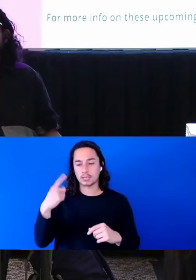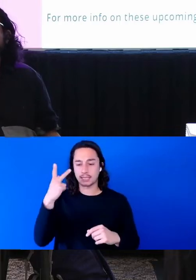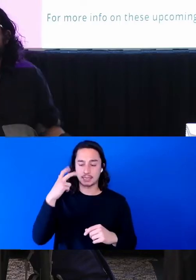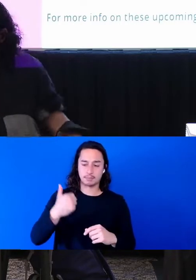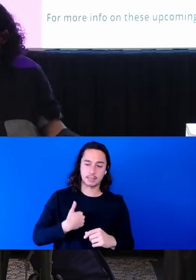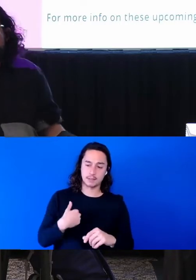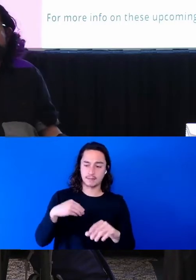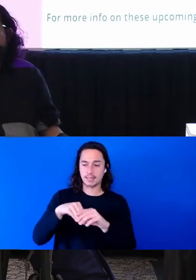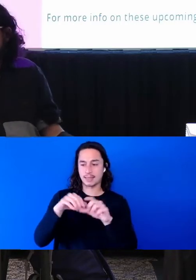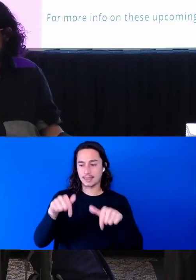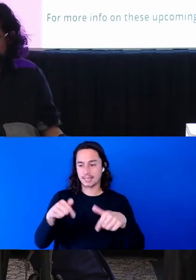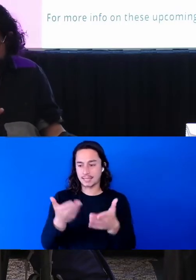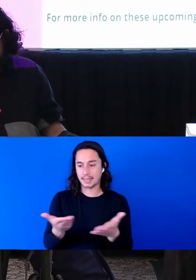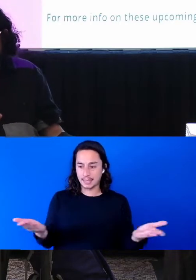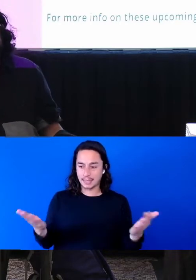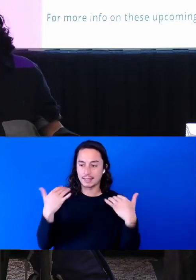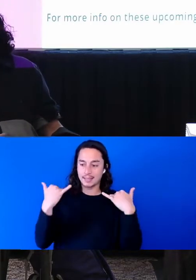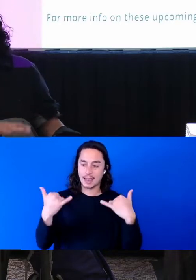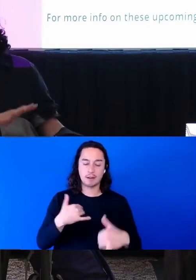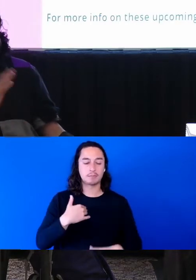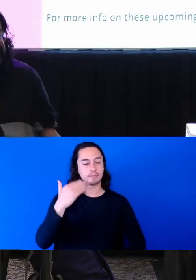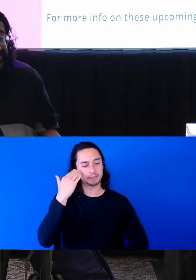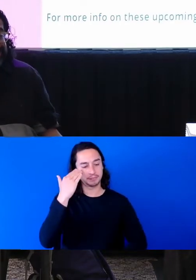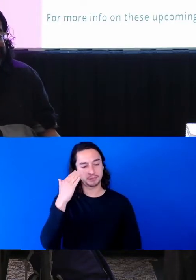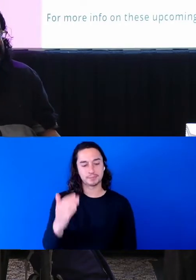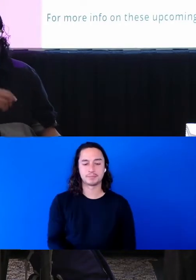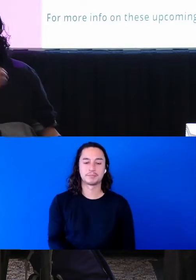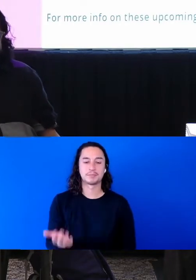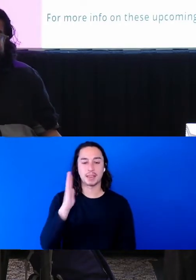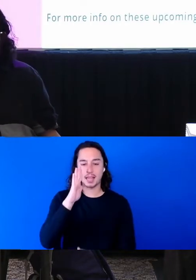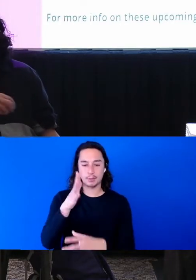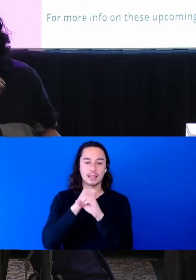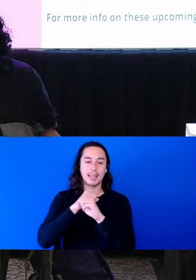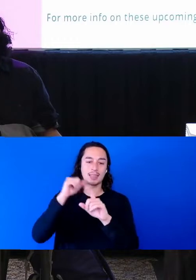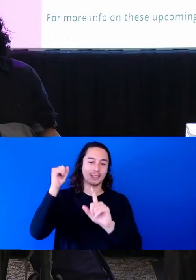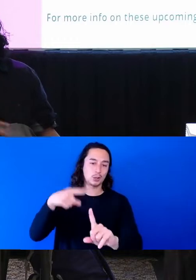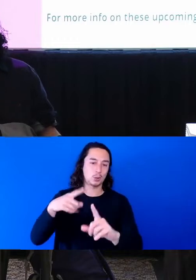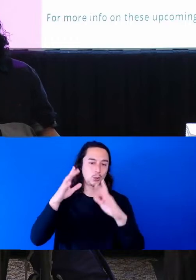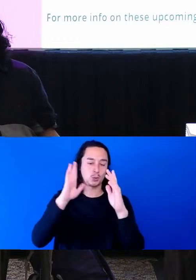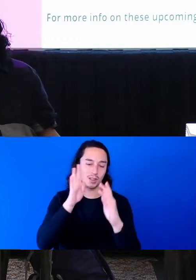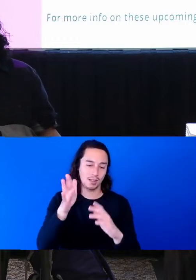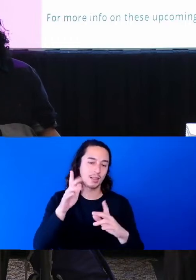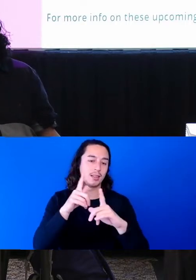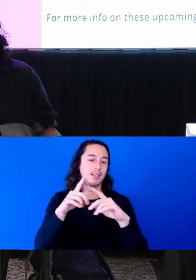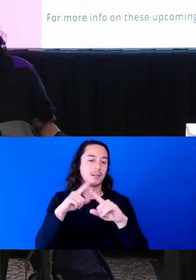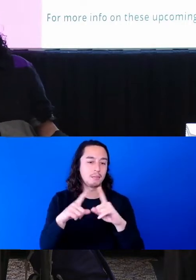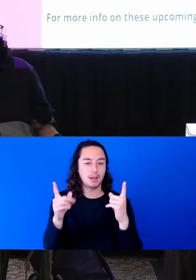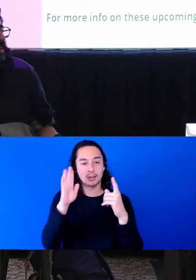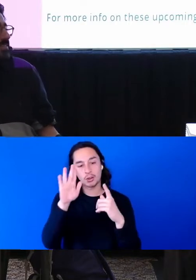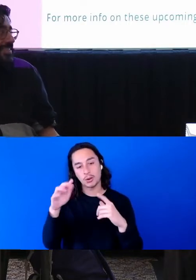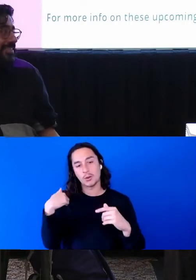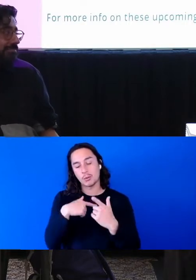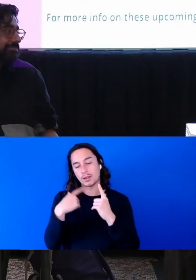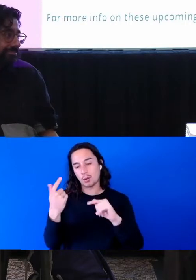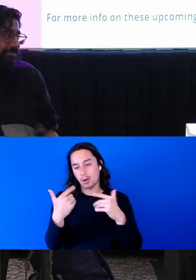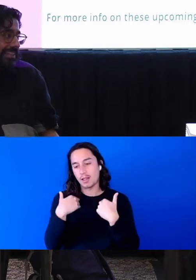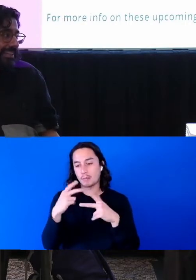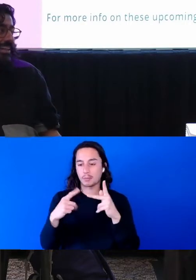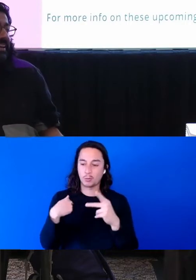and I know, and I'll get the cue. I was like, it's all good. So we all have people we love with different